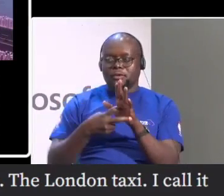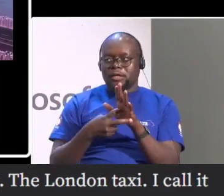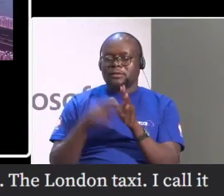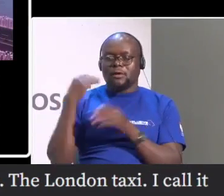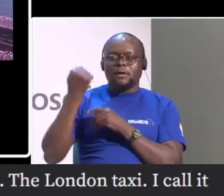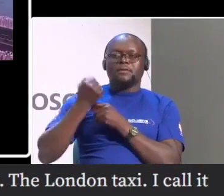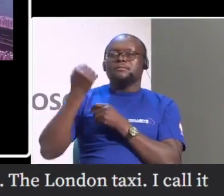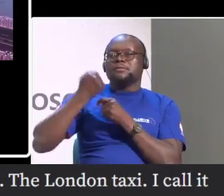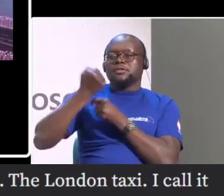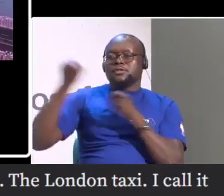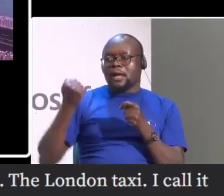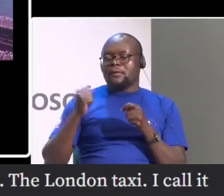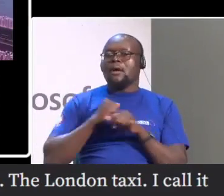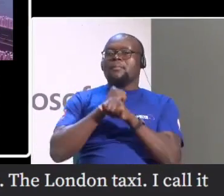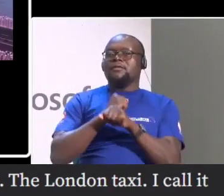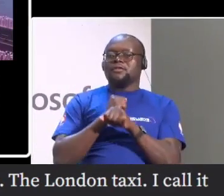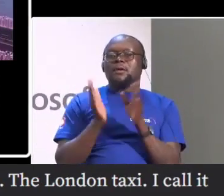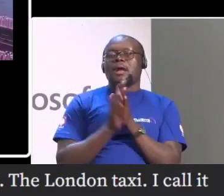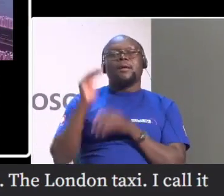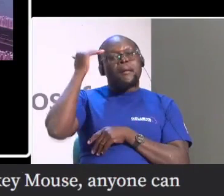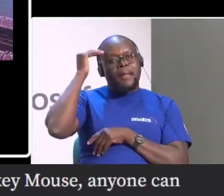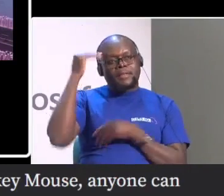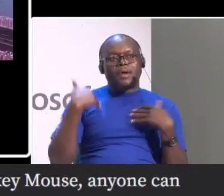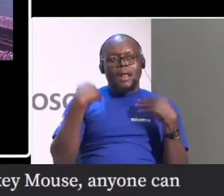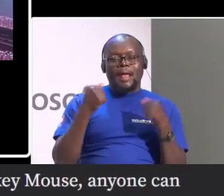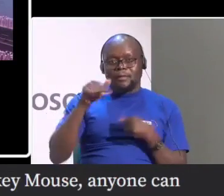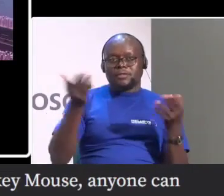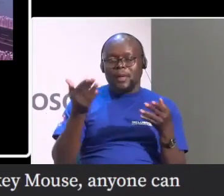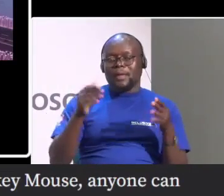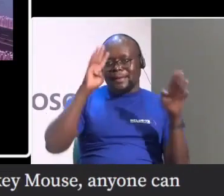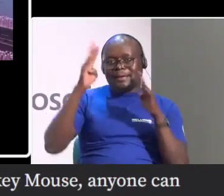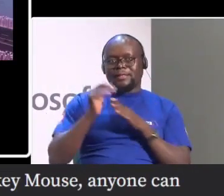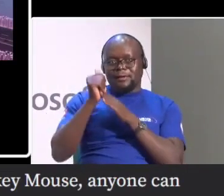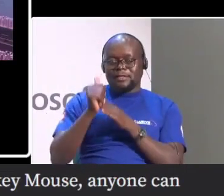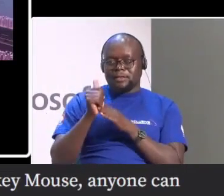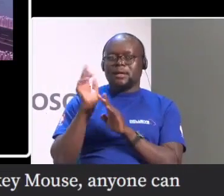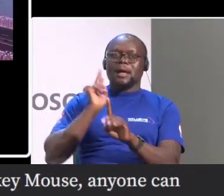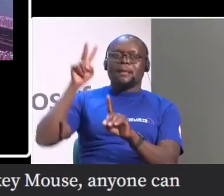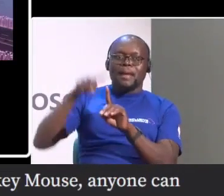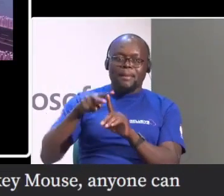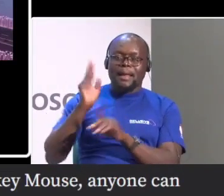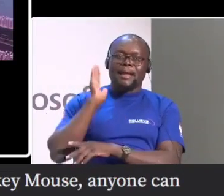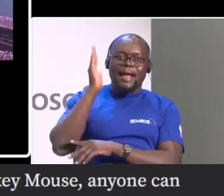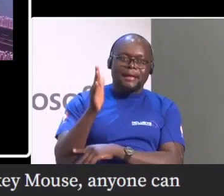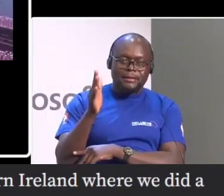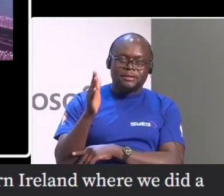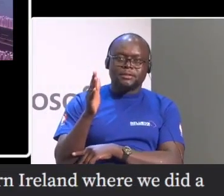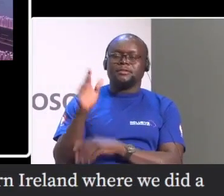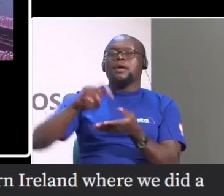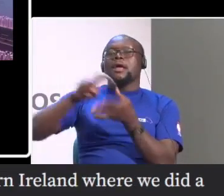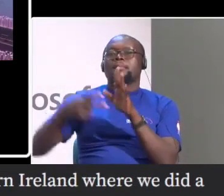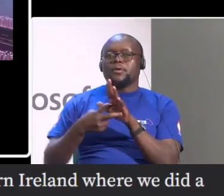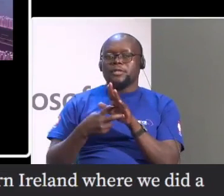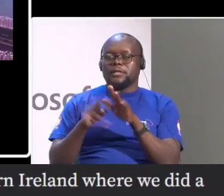suicide prevention and mental health. So this is where I think creative leadership can be applied directly into projects